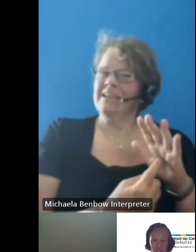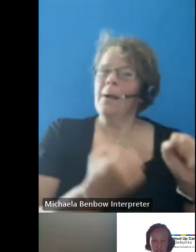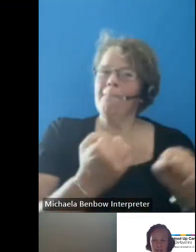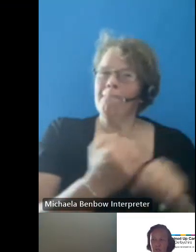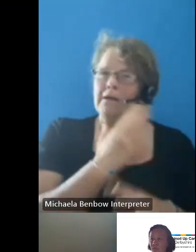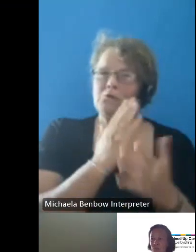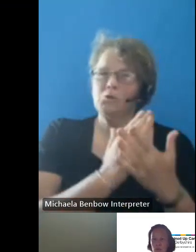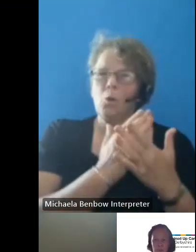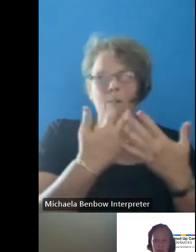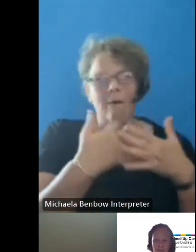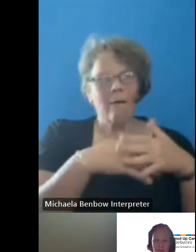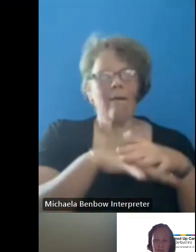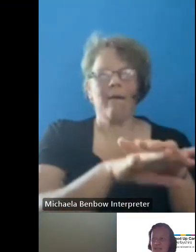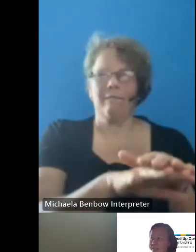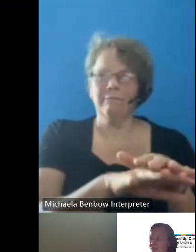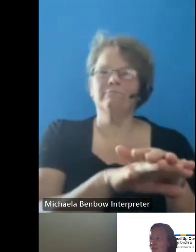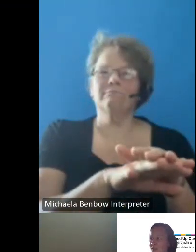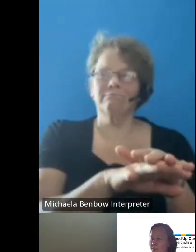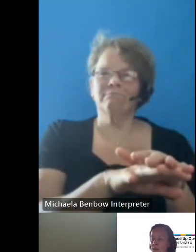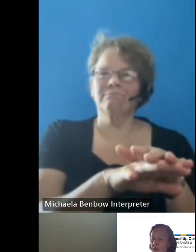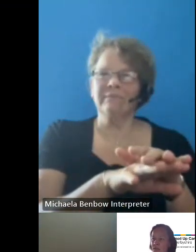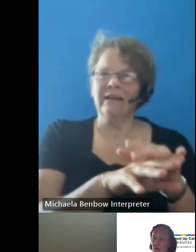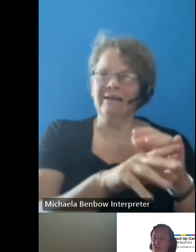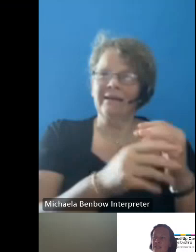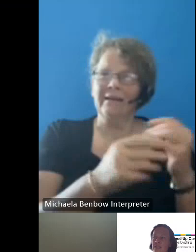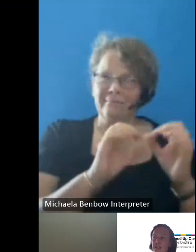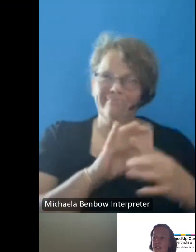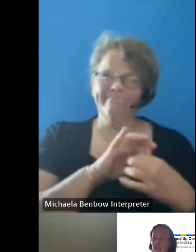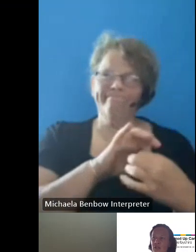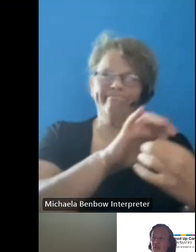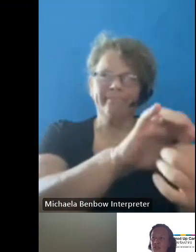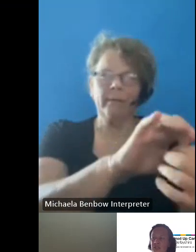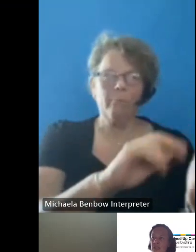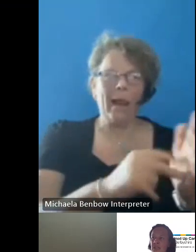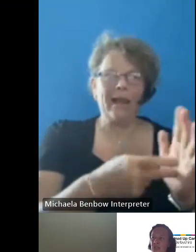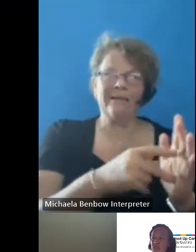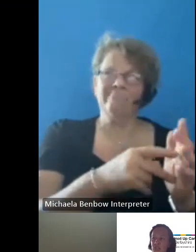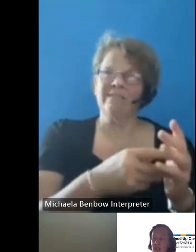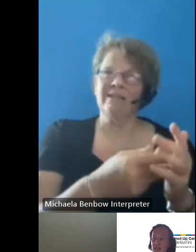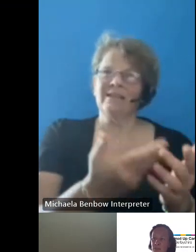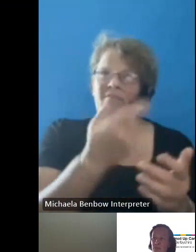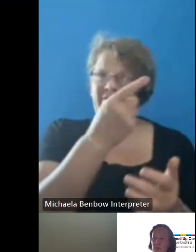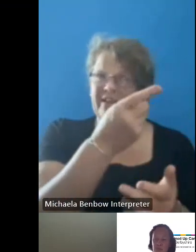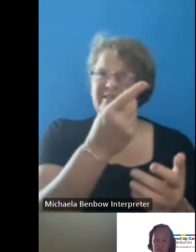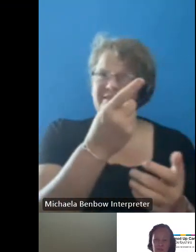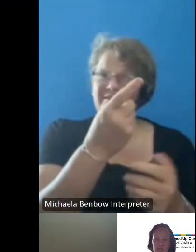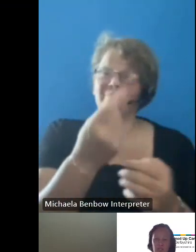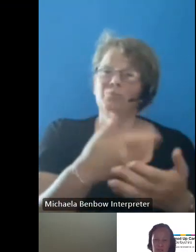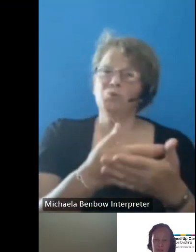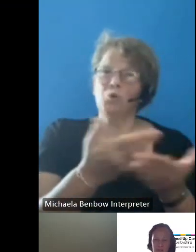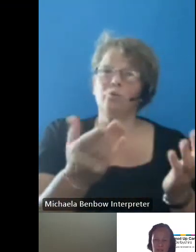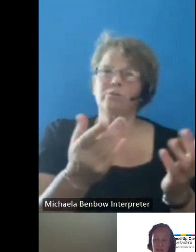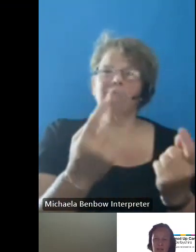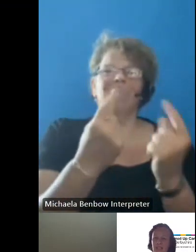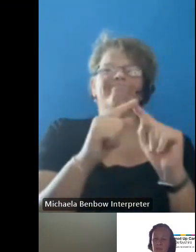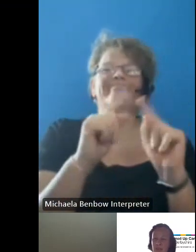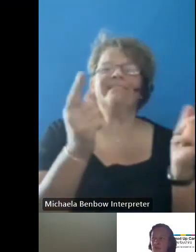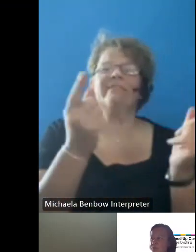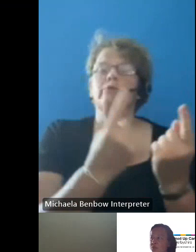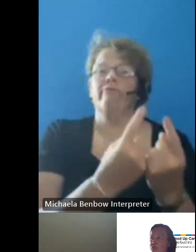care strategy and our joint forward plan can be delivered. So what this slide shows is just a number of the functions